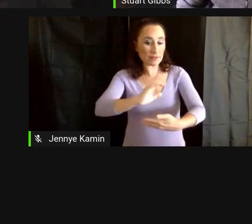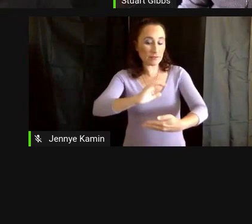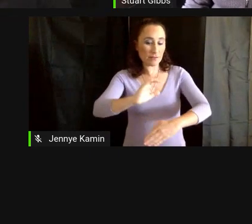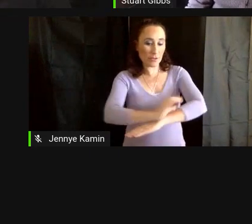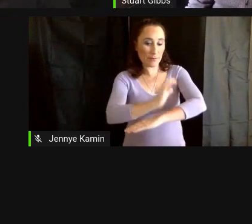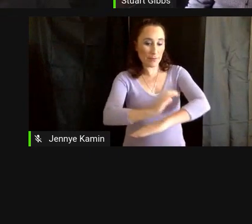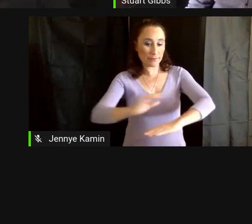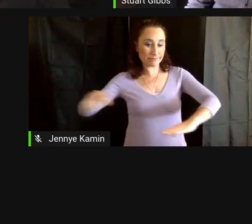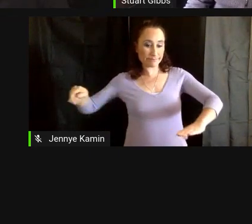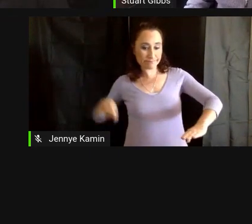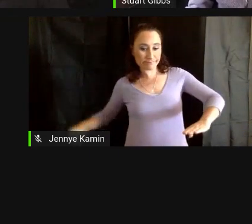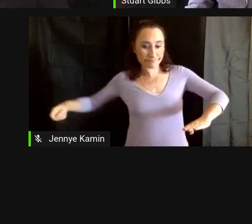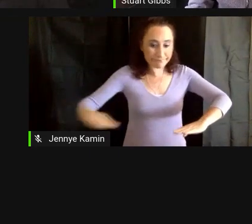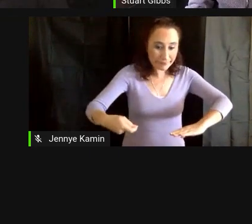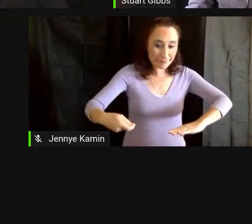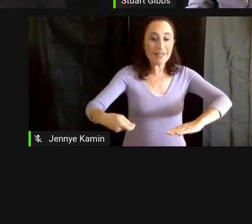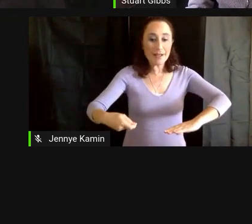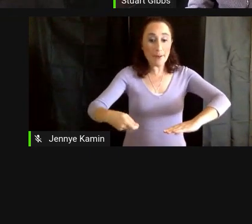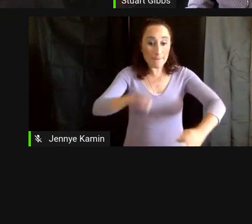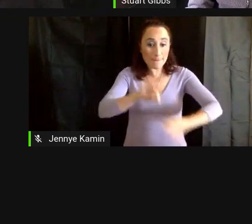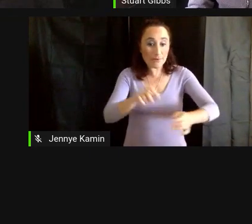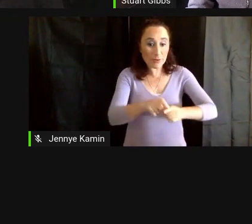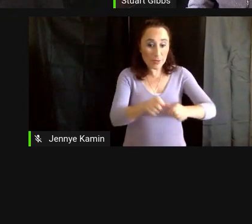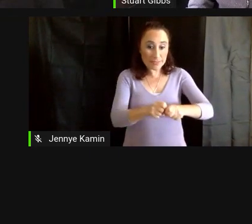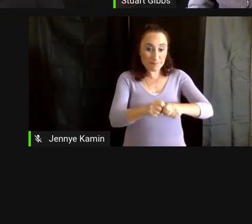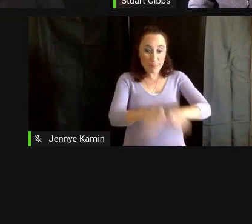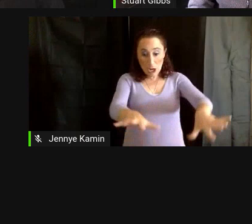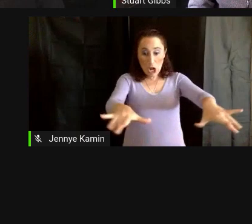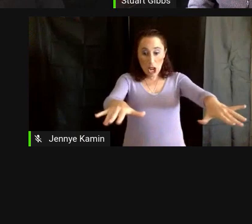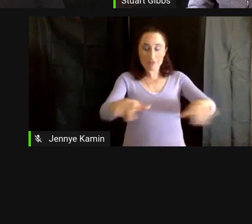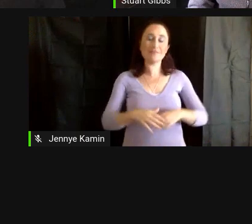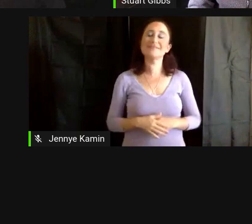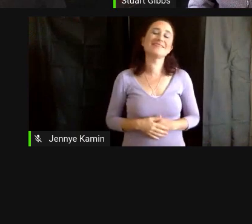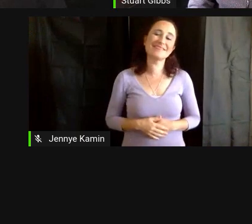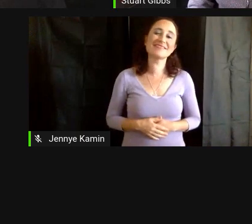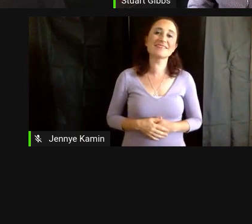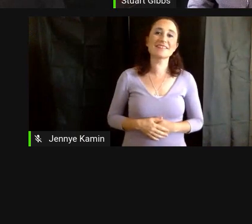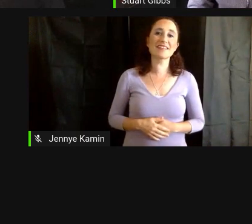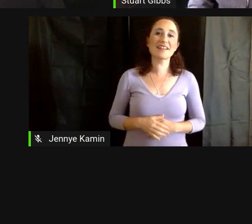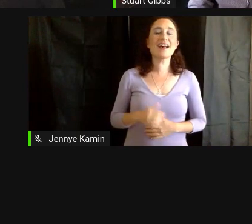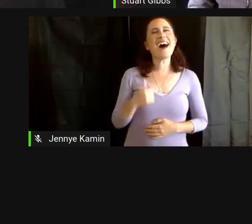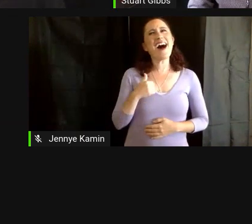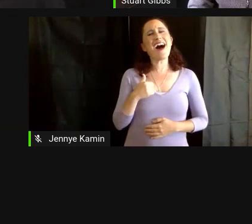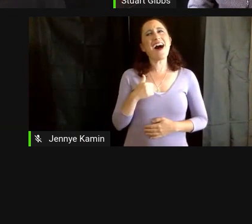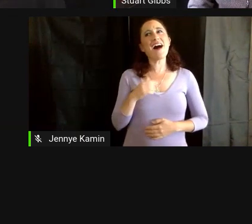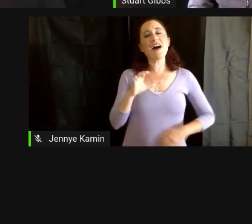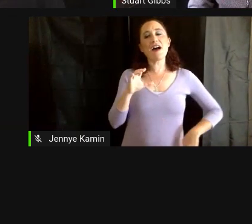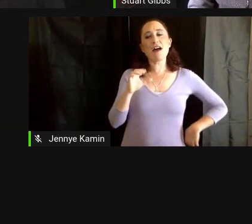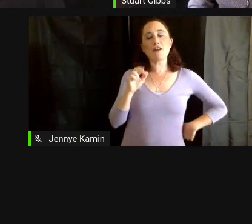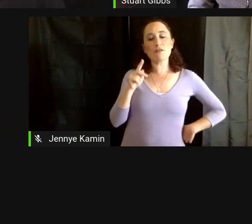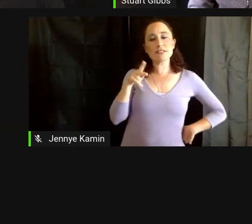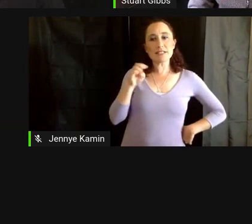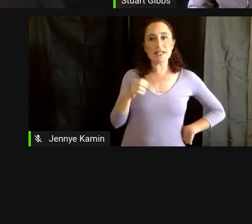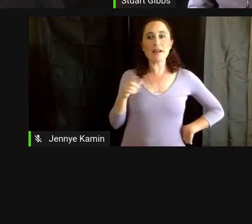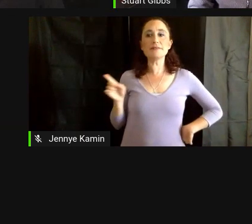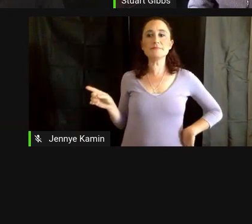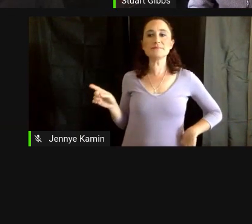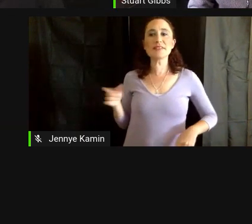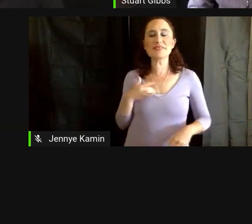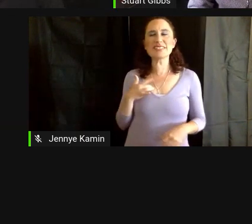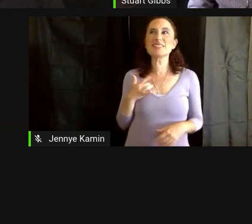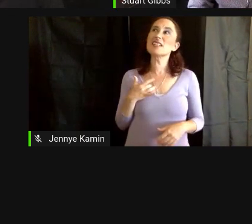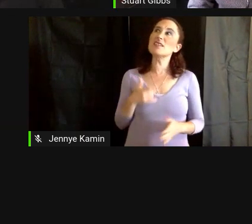that too. It's fun. But it is tricky. And I feel like it took me a long time to learn how to do it right. So my trick for writing